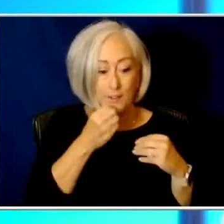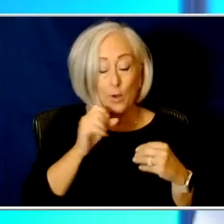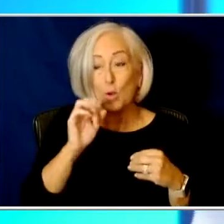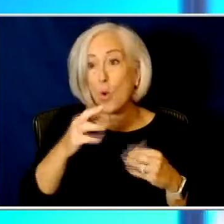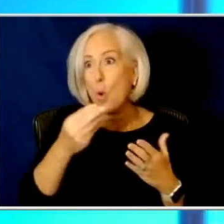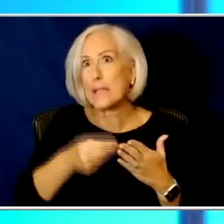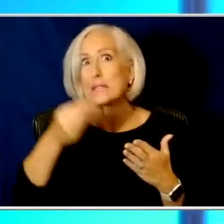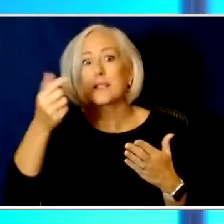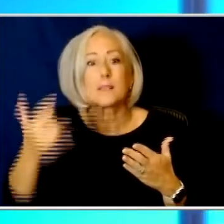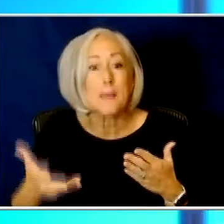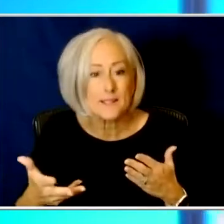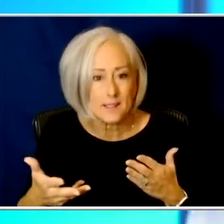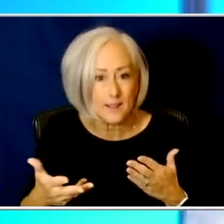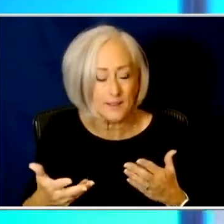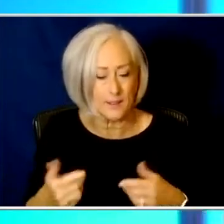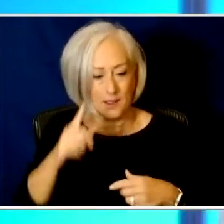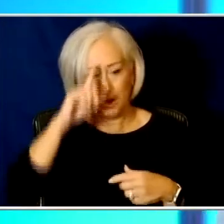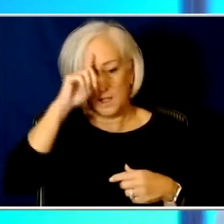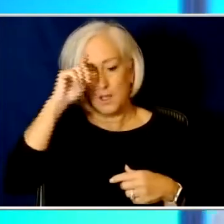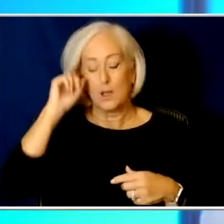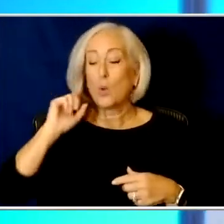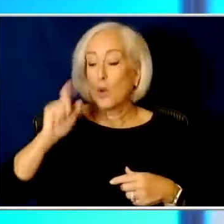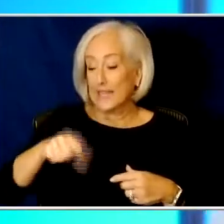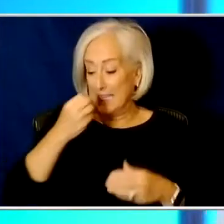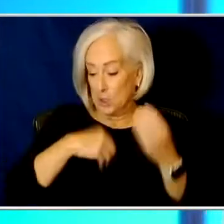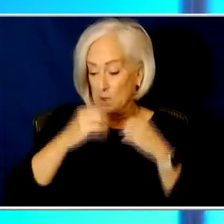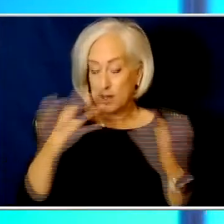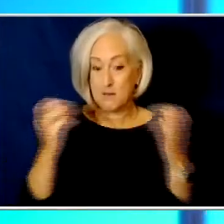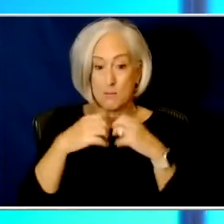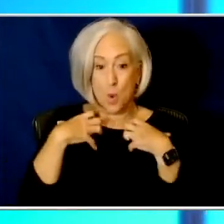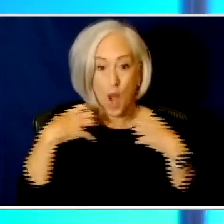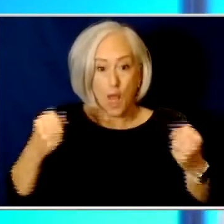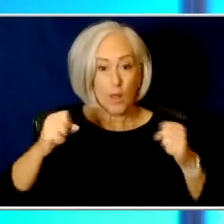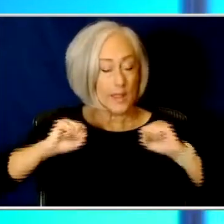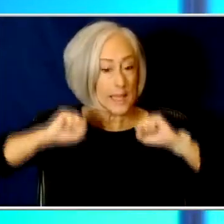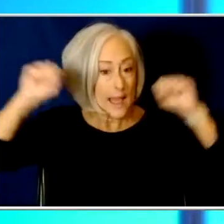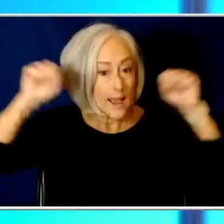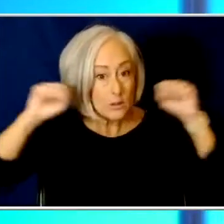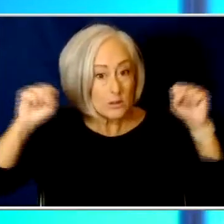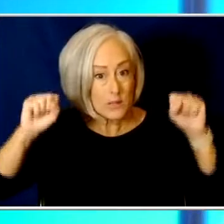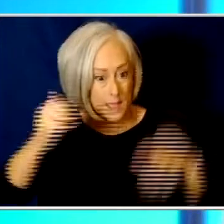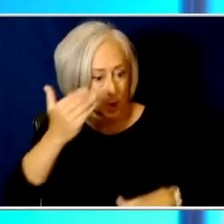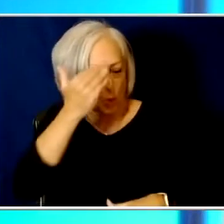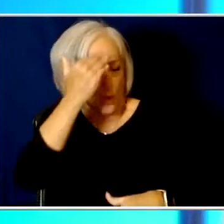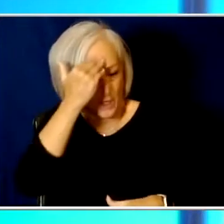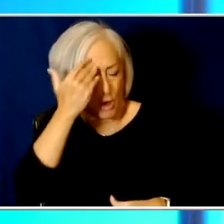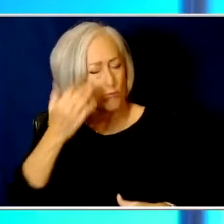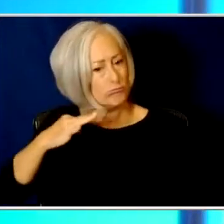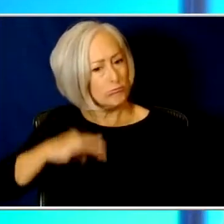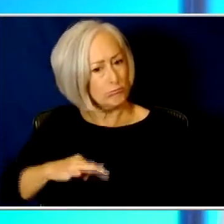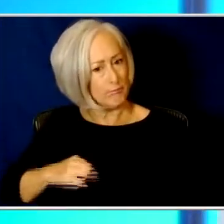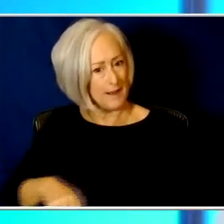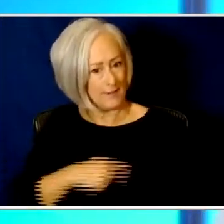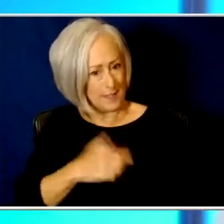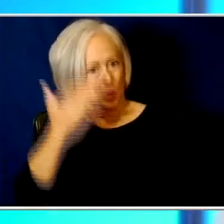that we need to eat more healthy, we need to exercise, we need to do all these things which we know are beneficial, we have to